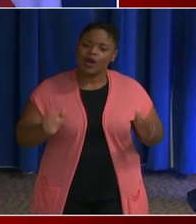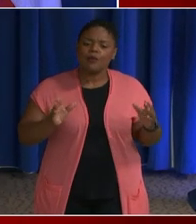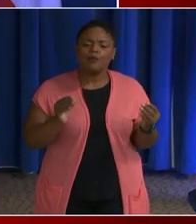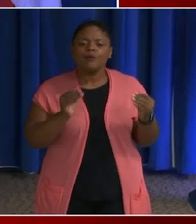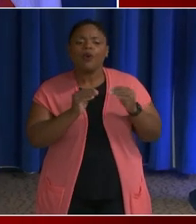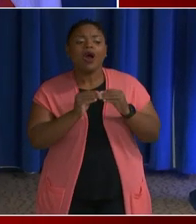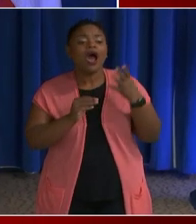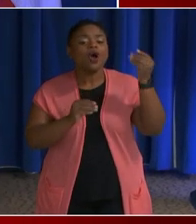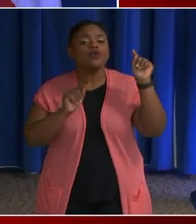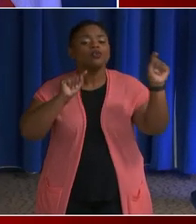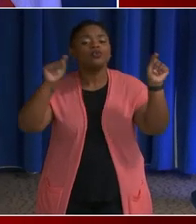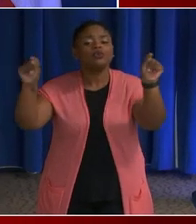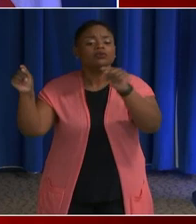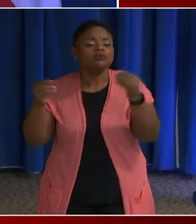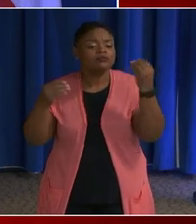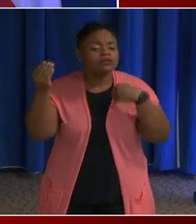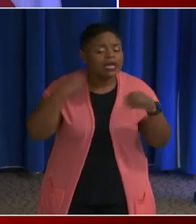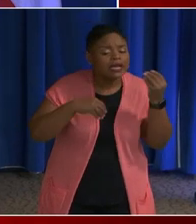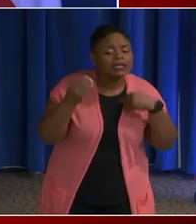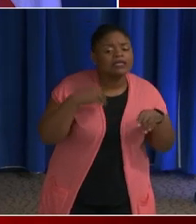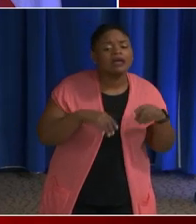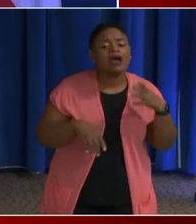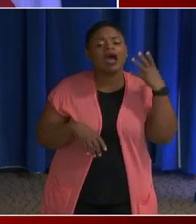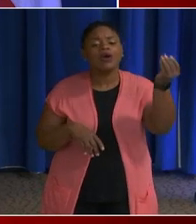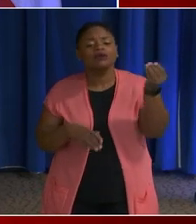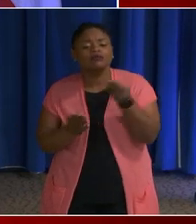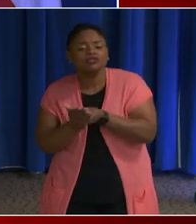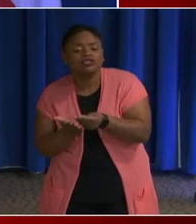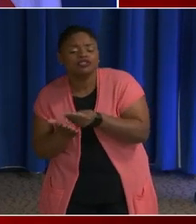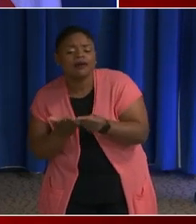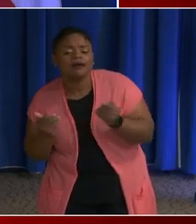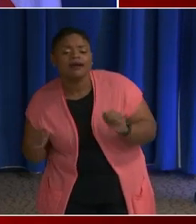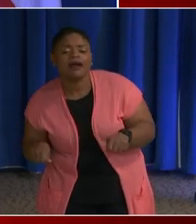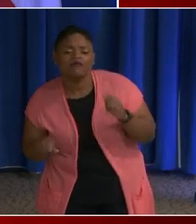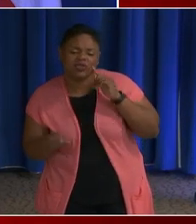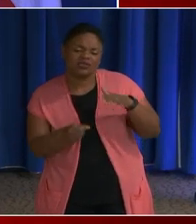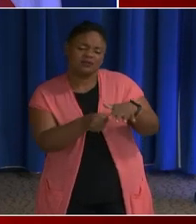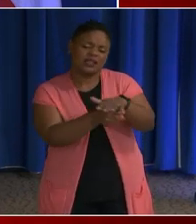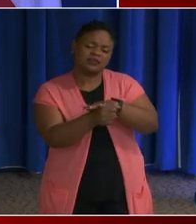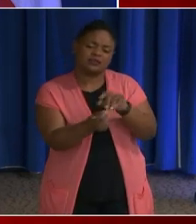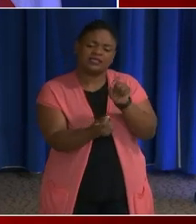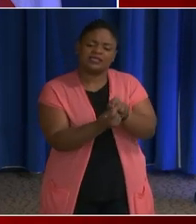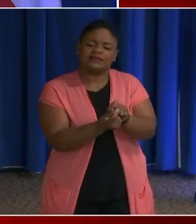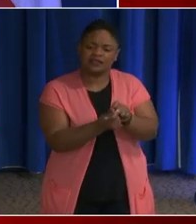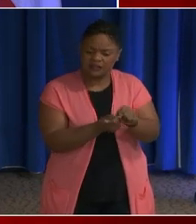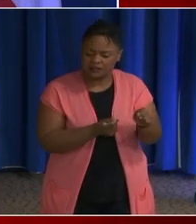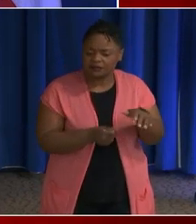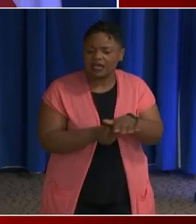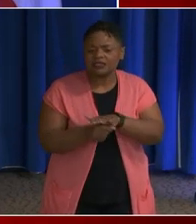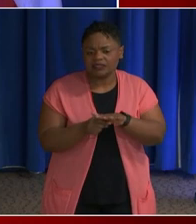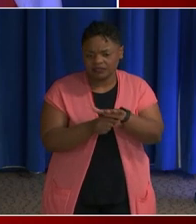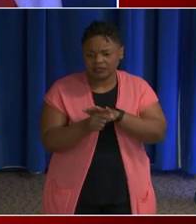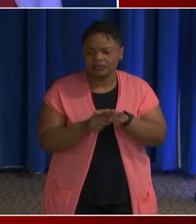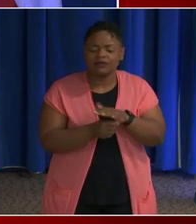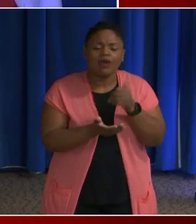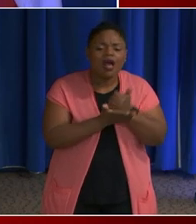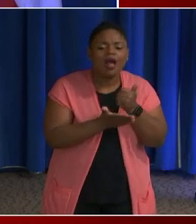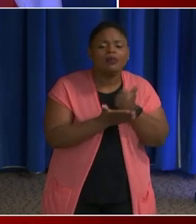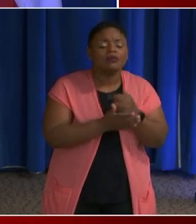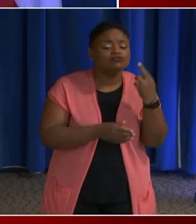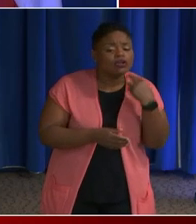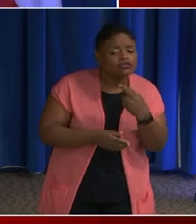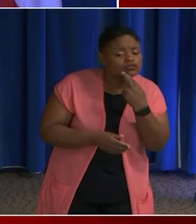related alcohol purchases on public space. So that's to try to help with restaurants with the